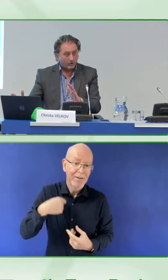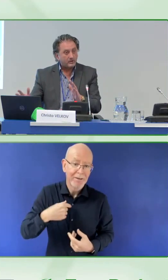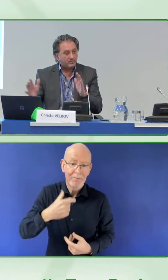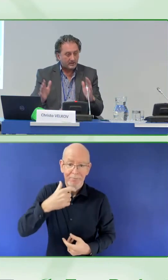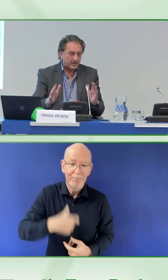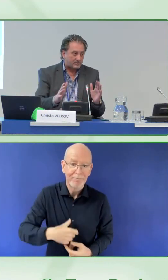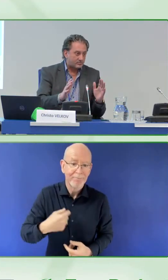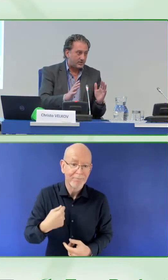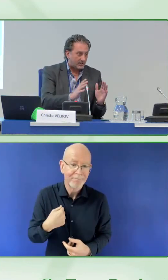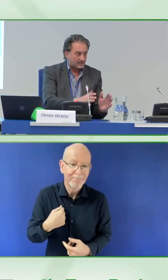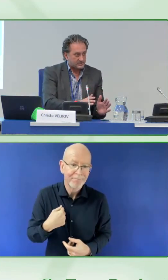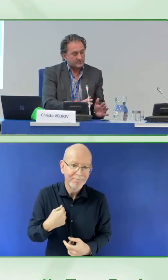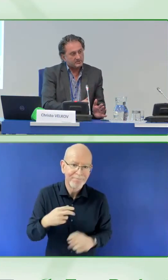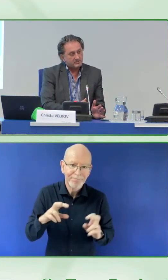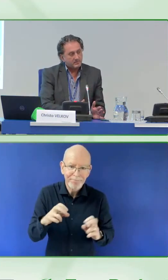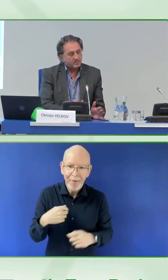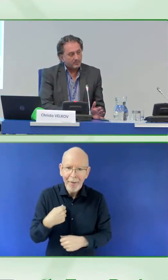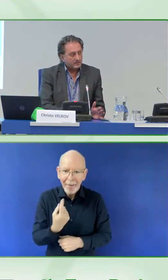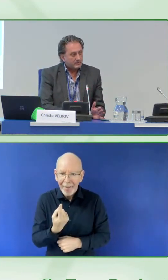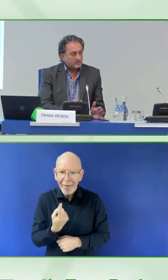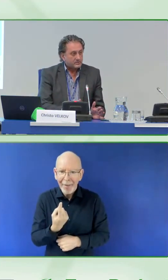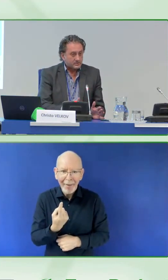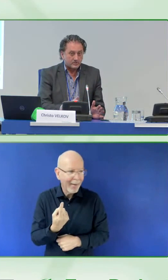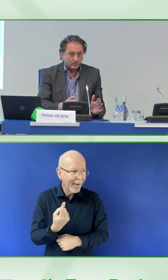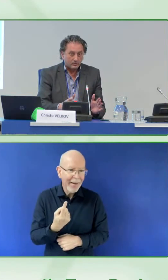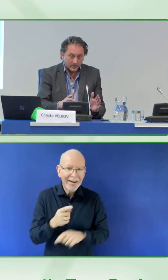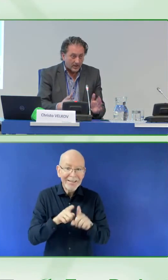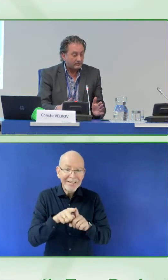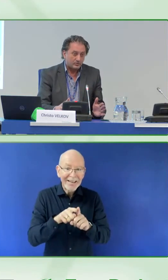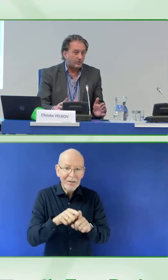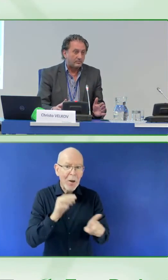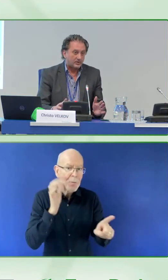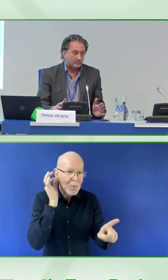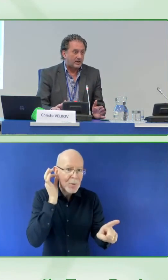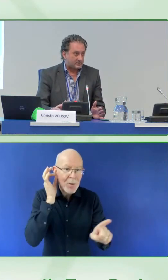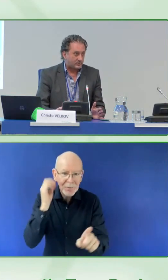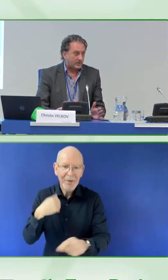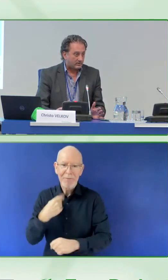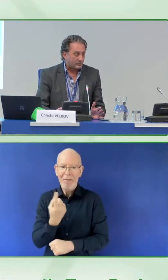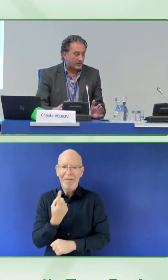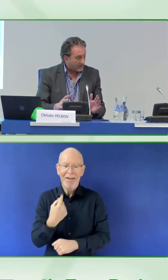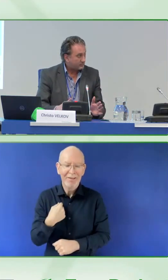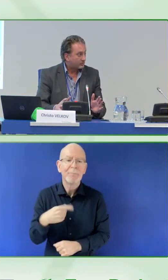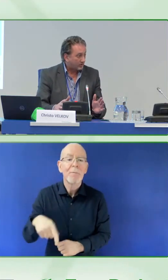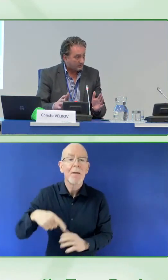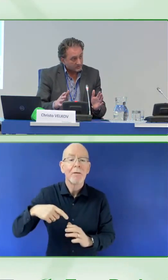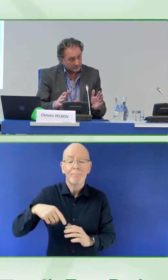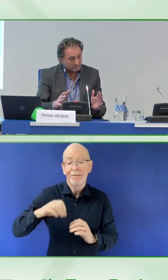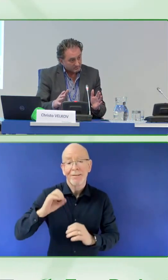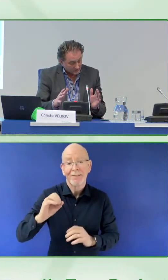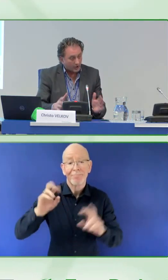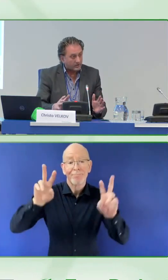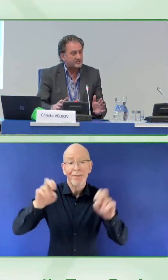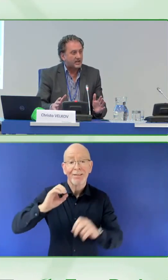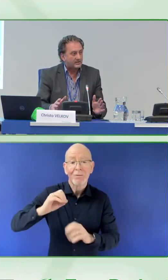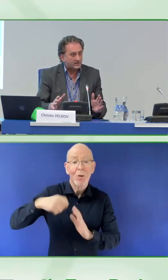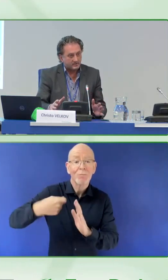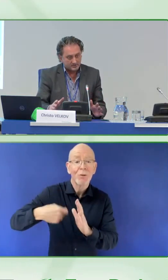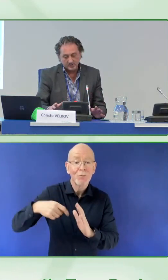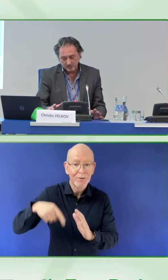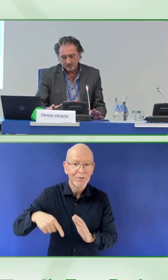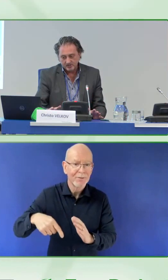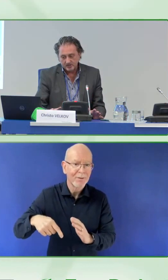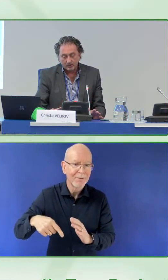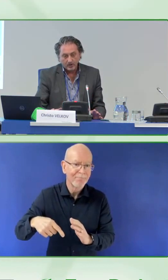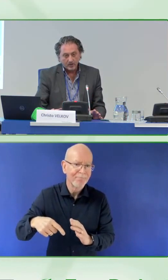to be more, the bad has to be less. So we have to talk about the bad as well. We have to talk about the dark side